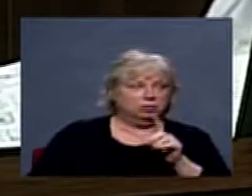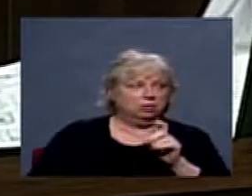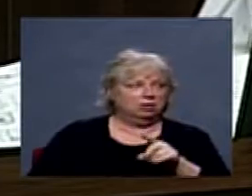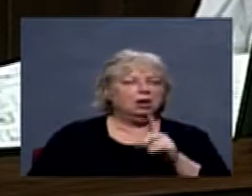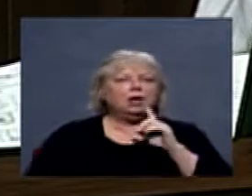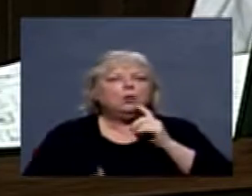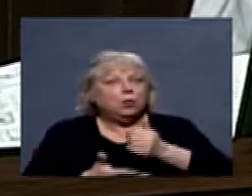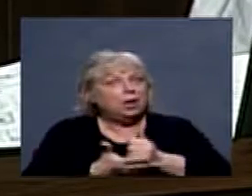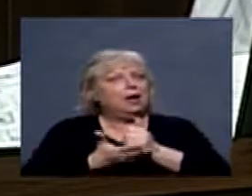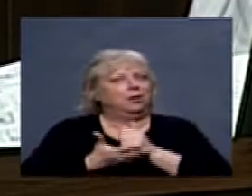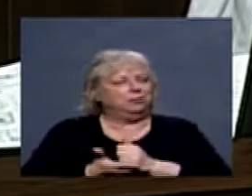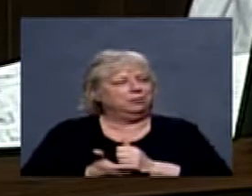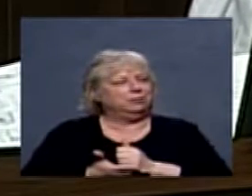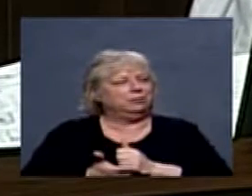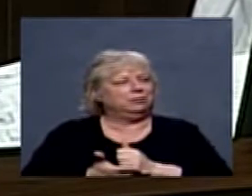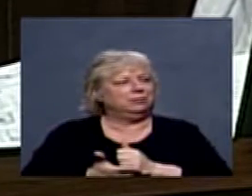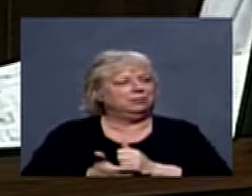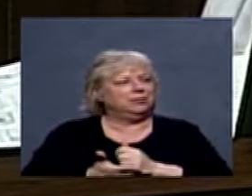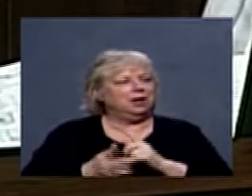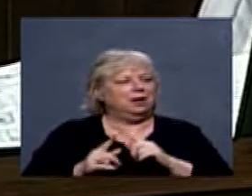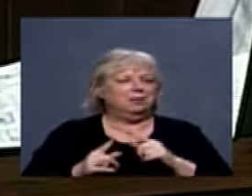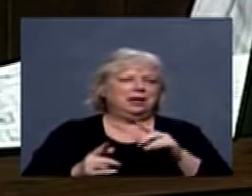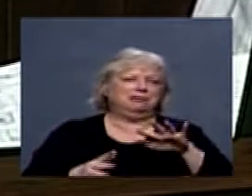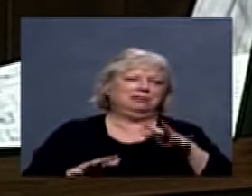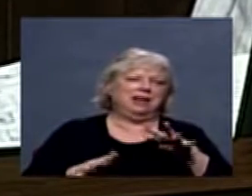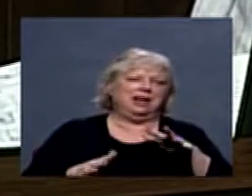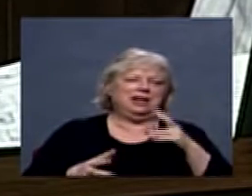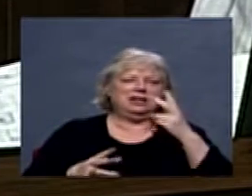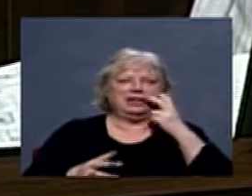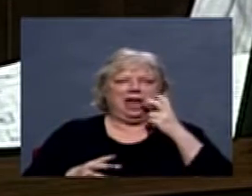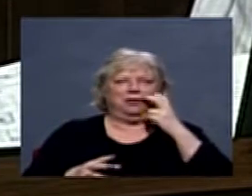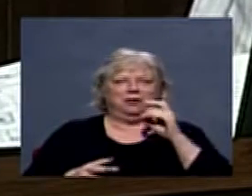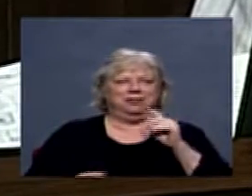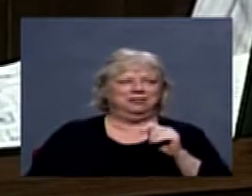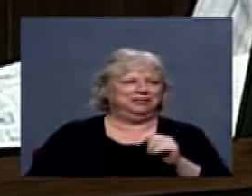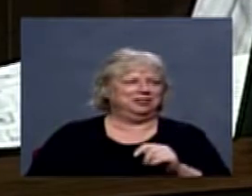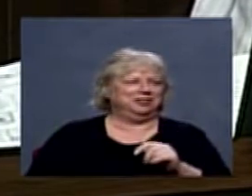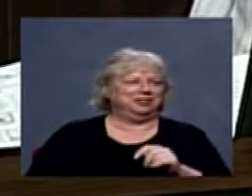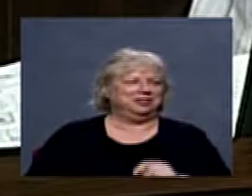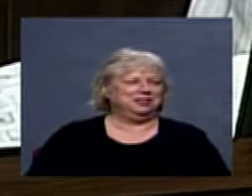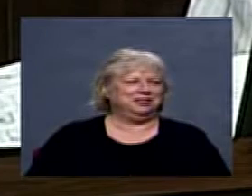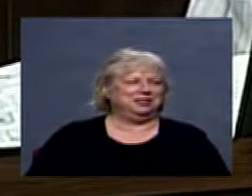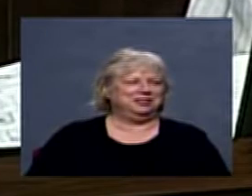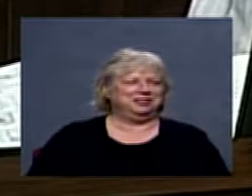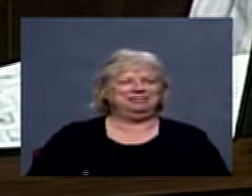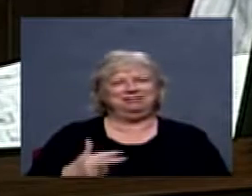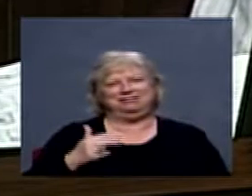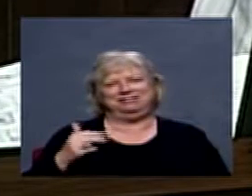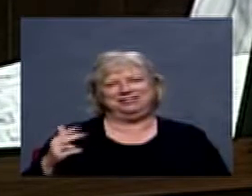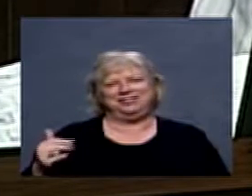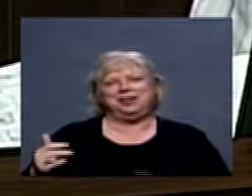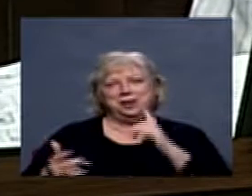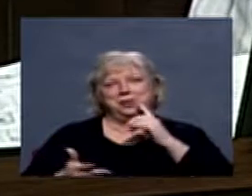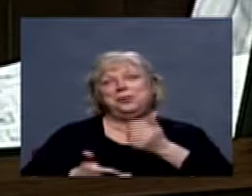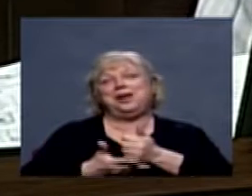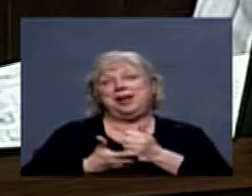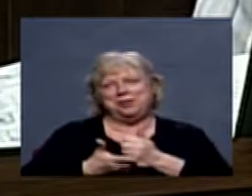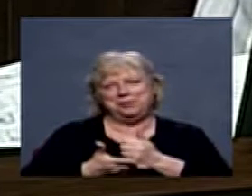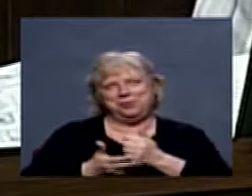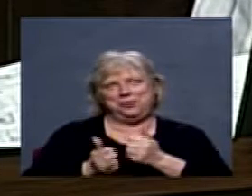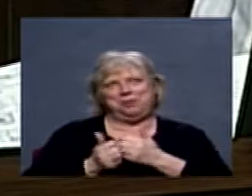It would help, but I kind of doubt it with all the other stuff we got there now. It would help. It wouldn't,